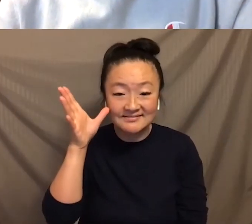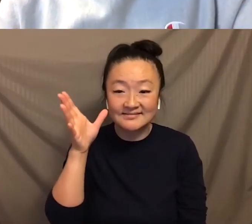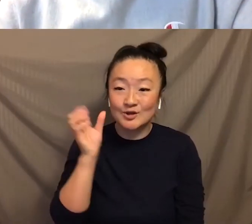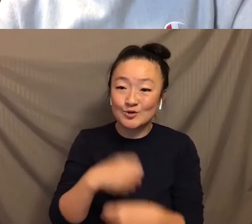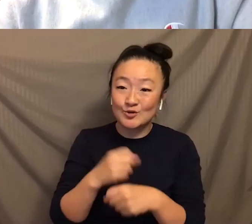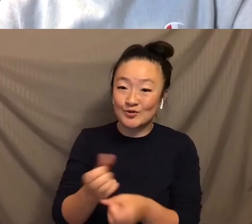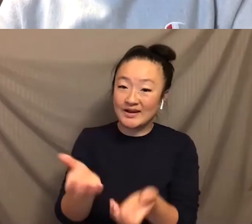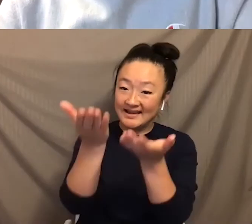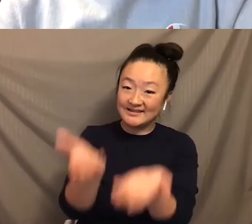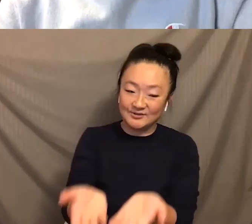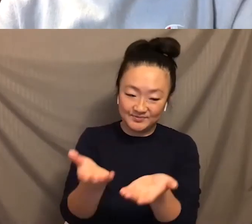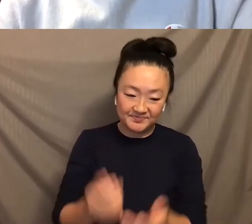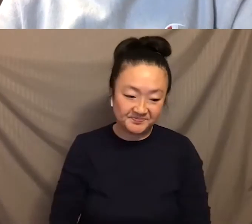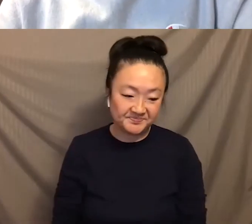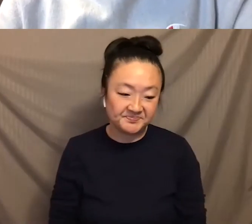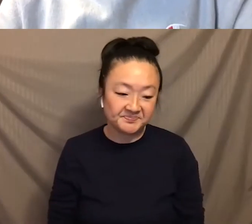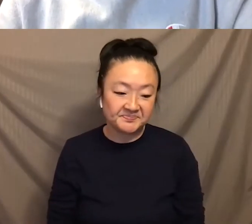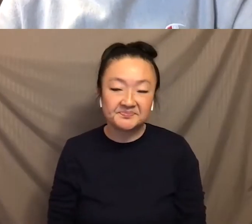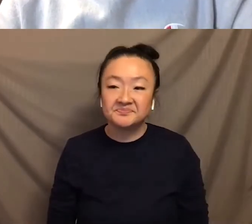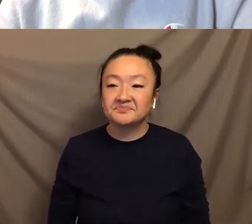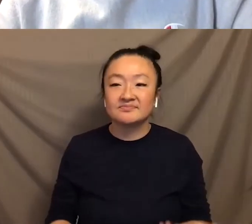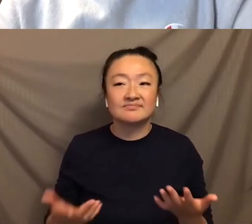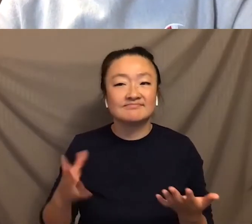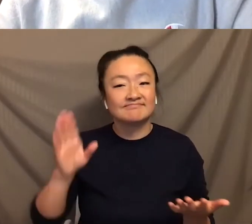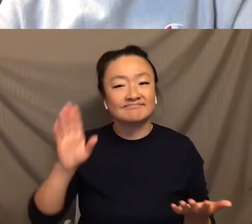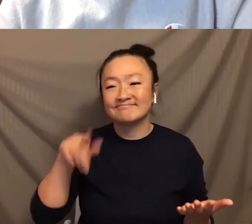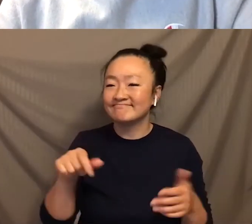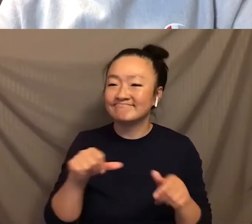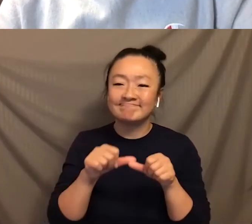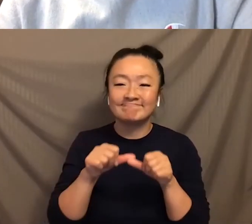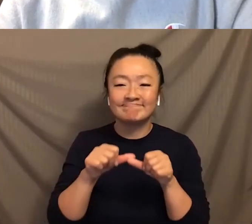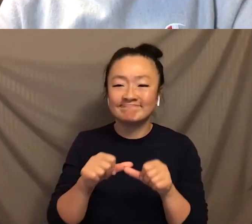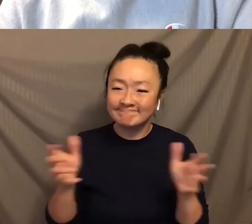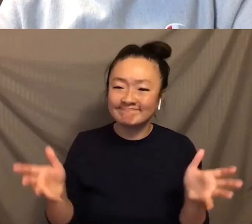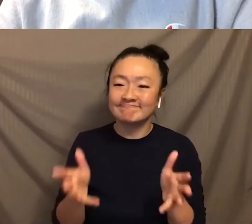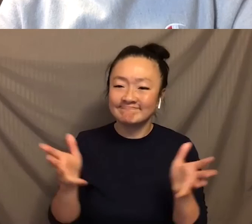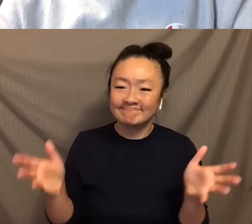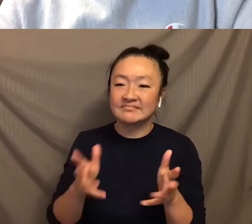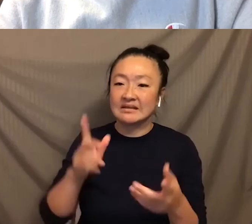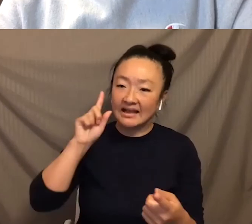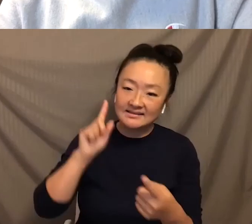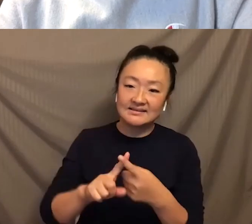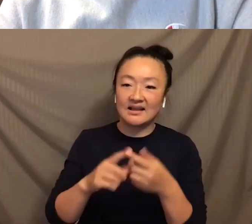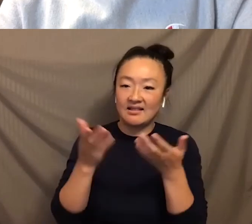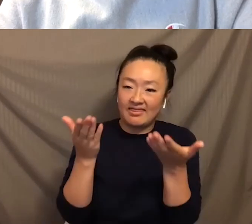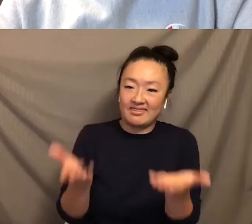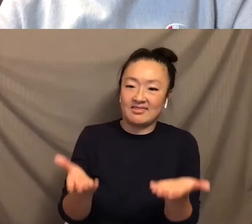you, Yep. and kept you going until this moment, until this book, right?